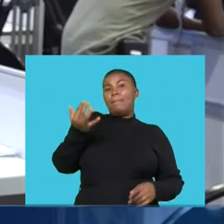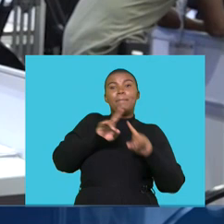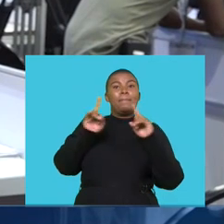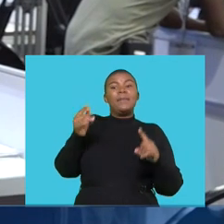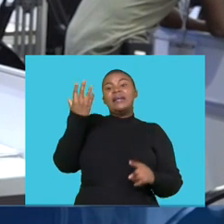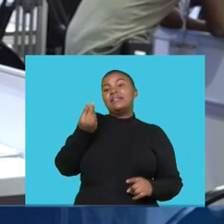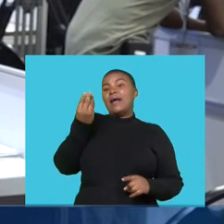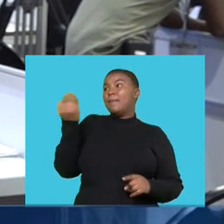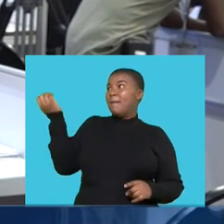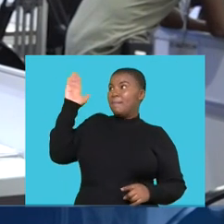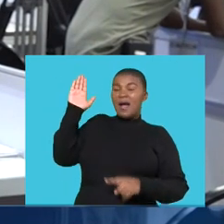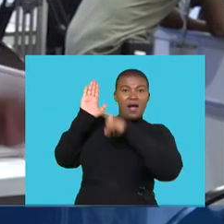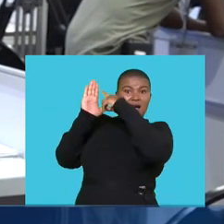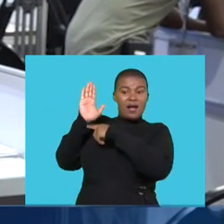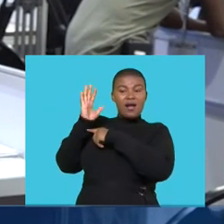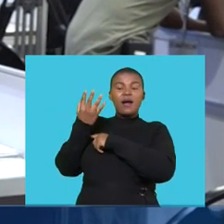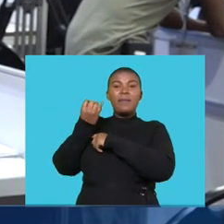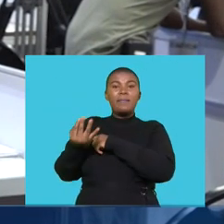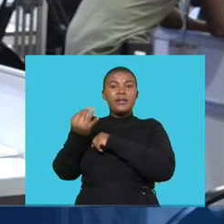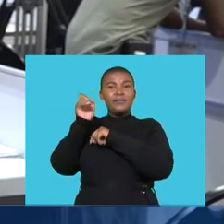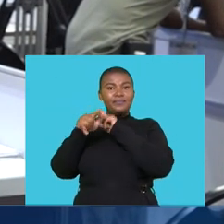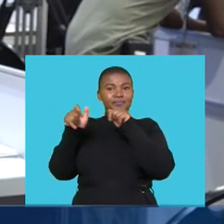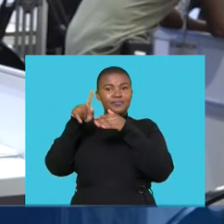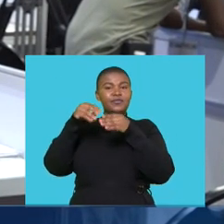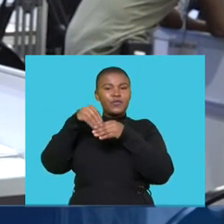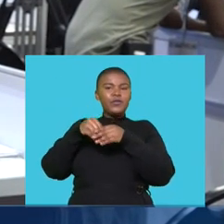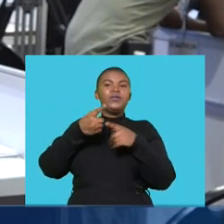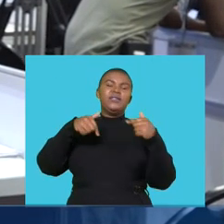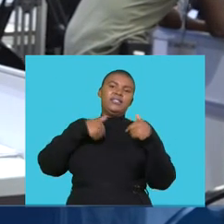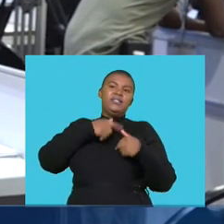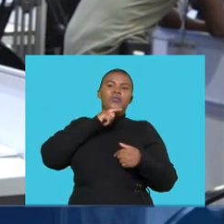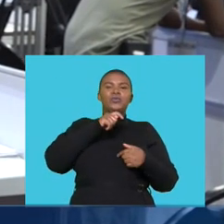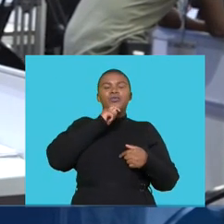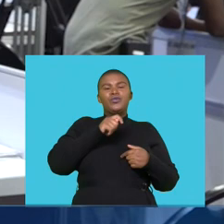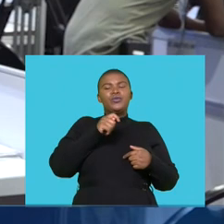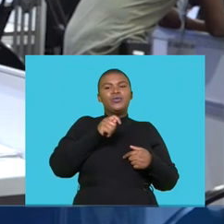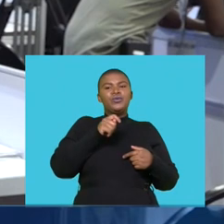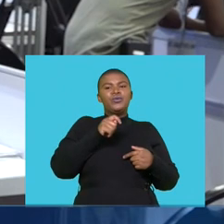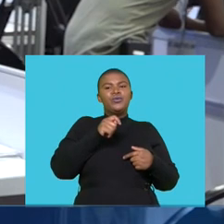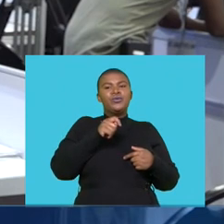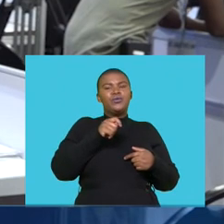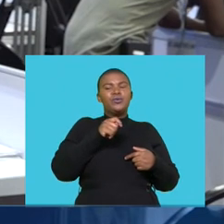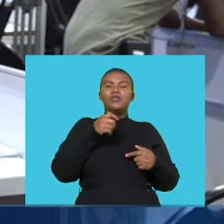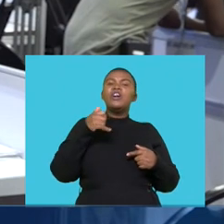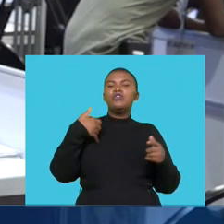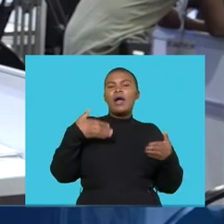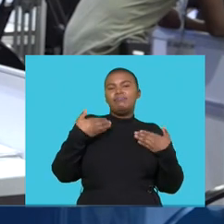number of the votes that have been confirmed We are actually enjoying over